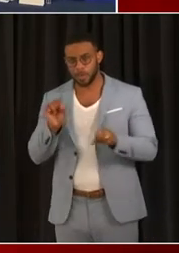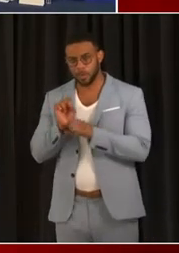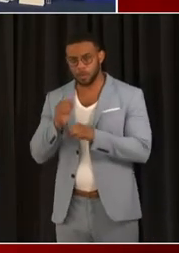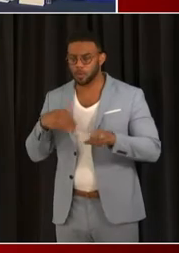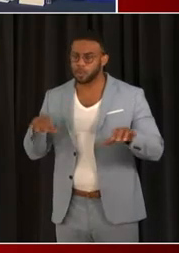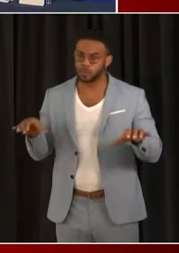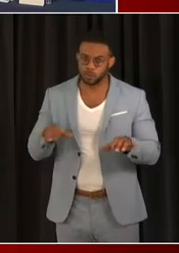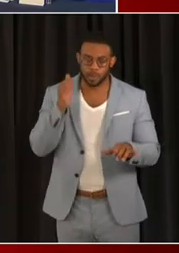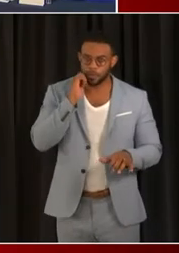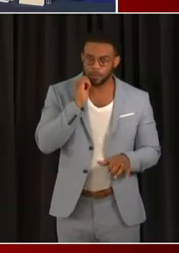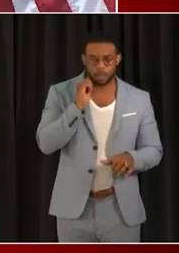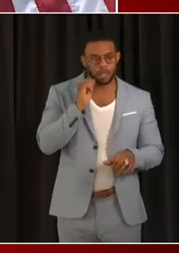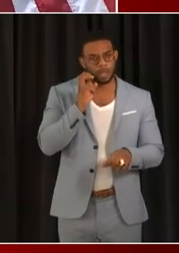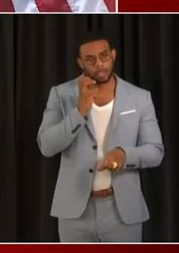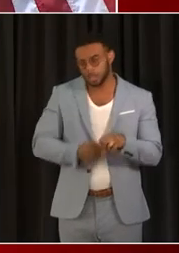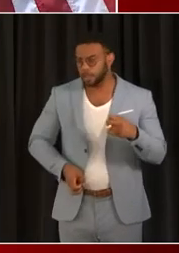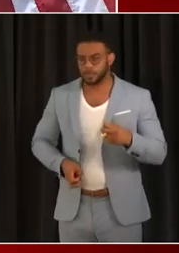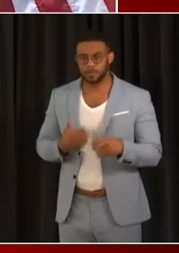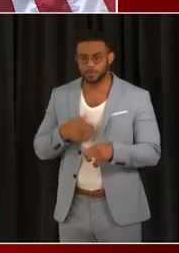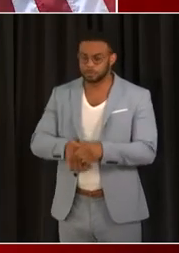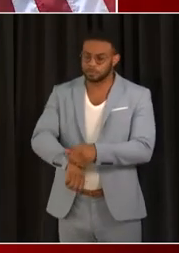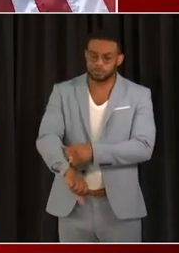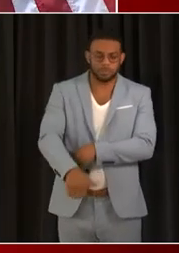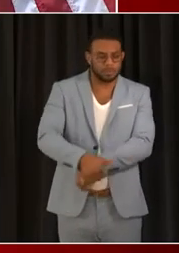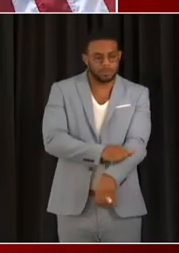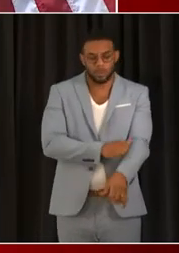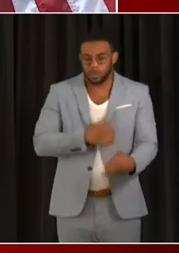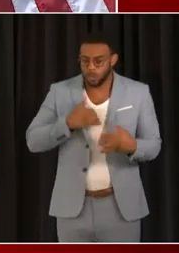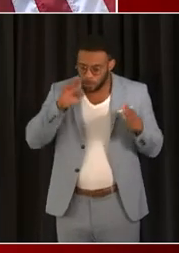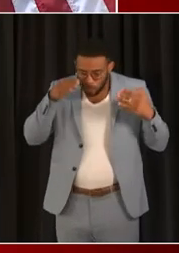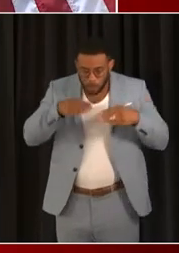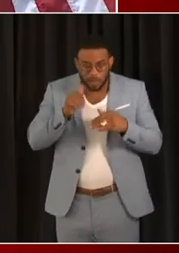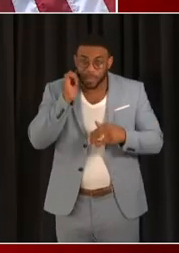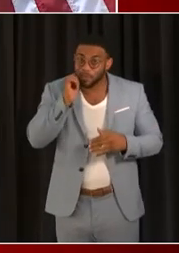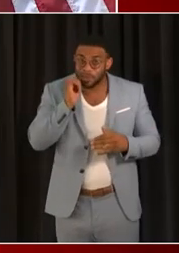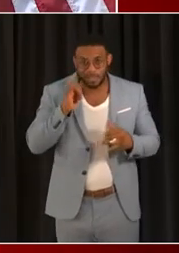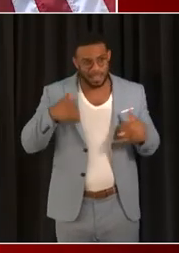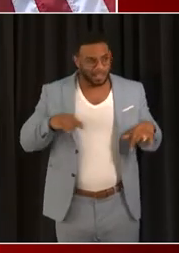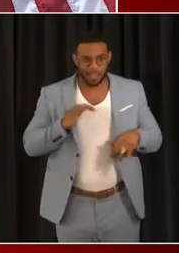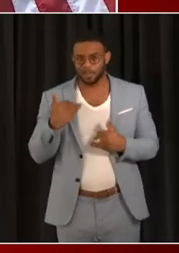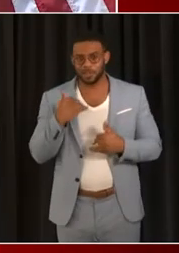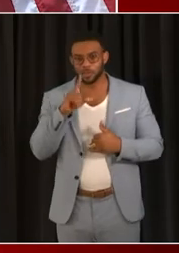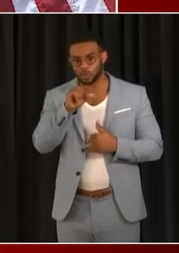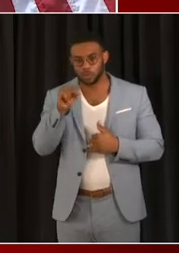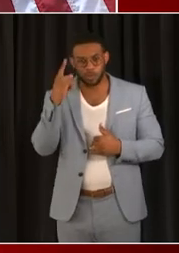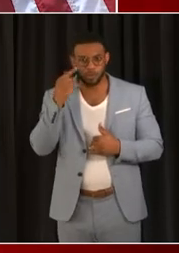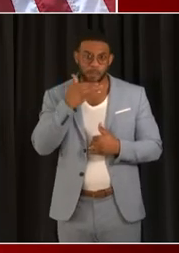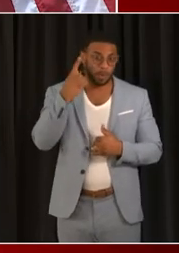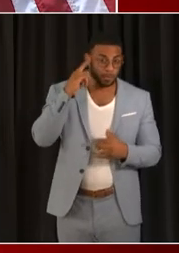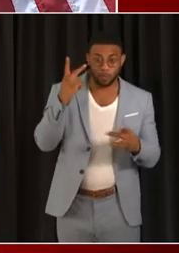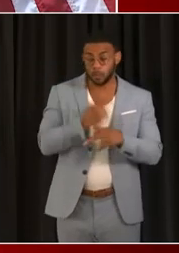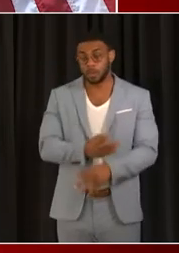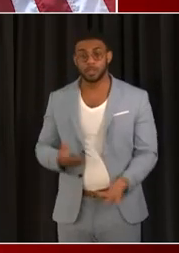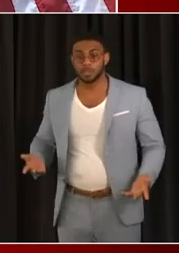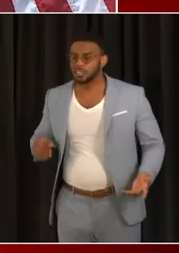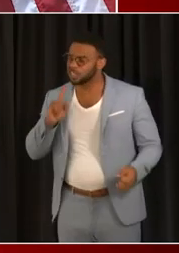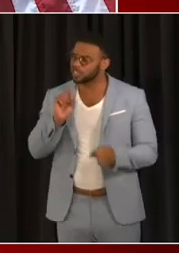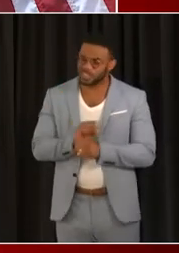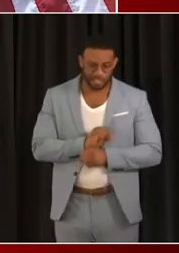and the work that we do, we have, we get to focus on this every day. 2020, for better or for